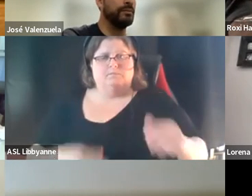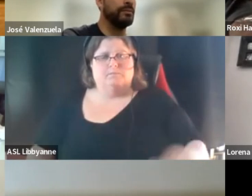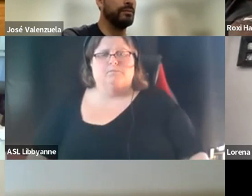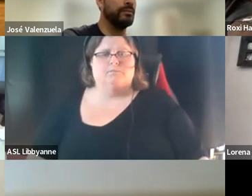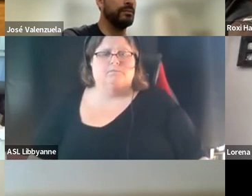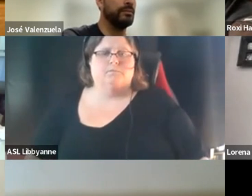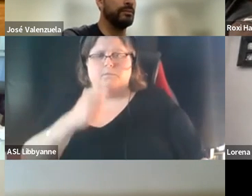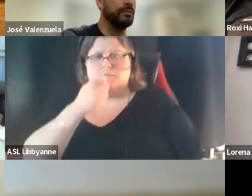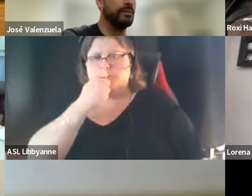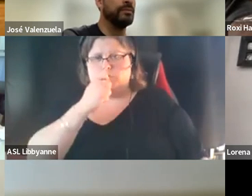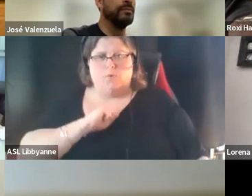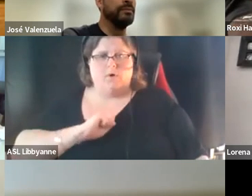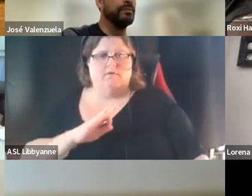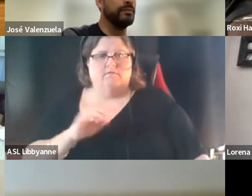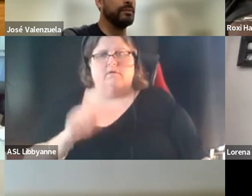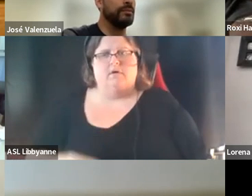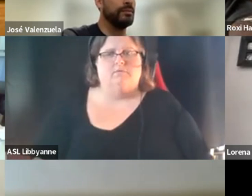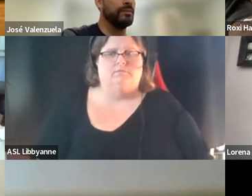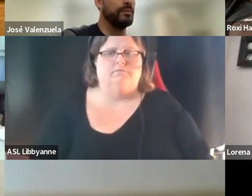can unmute whenever you're ready.